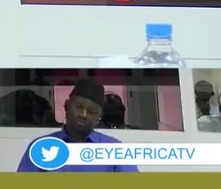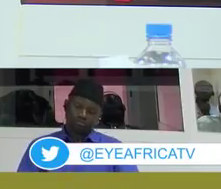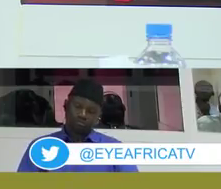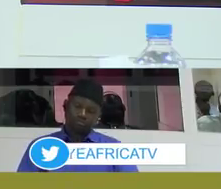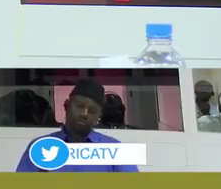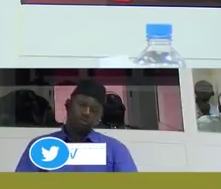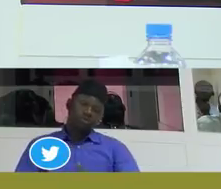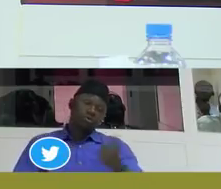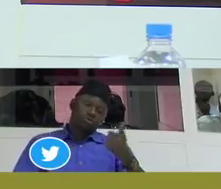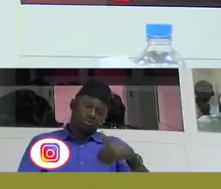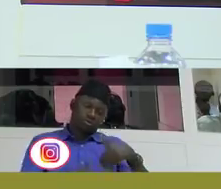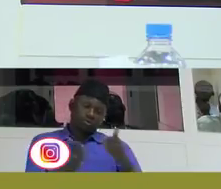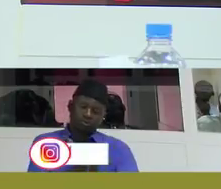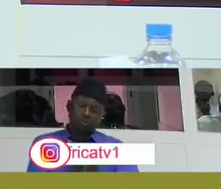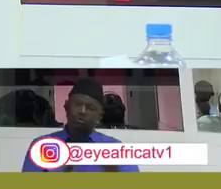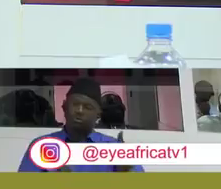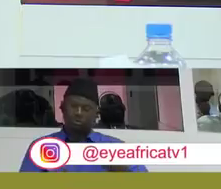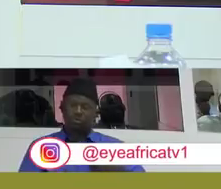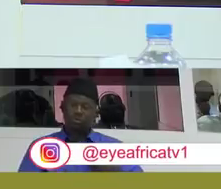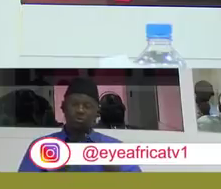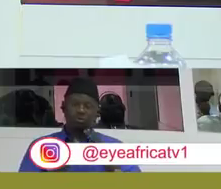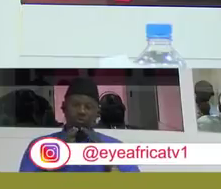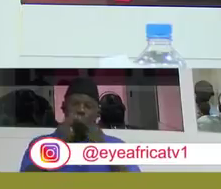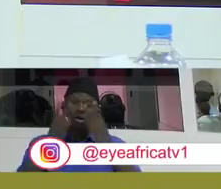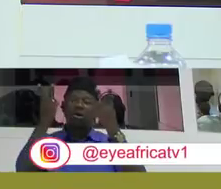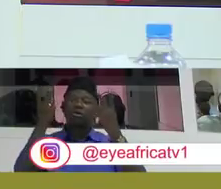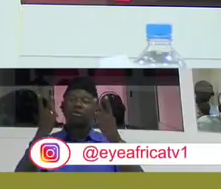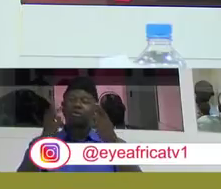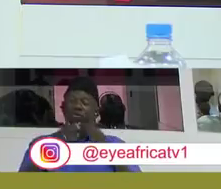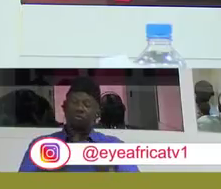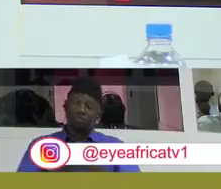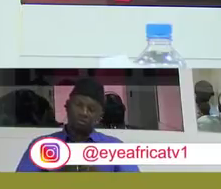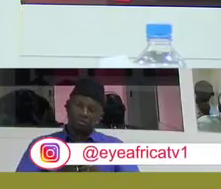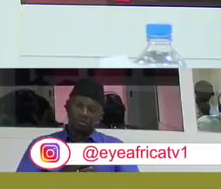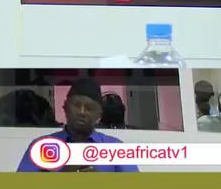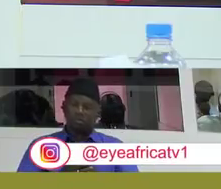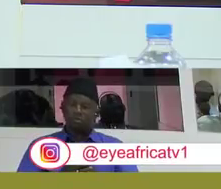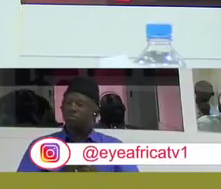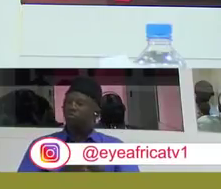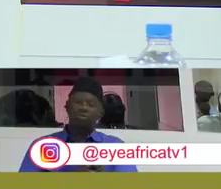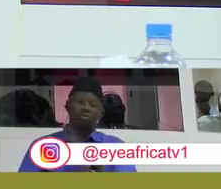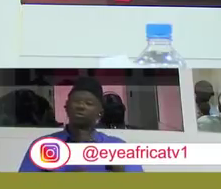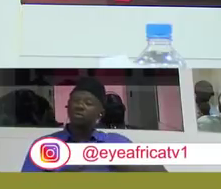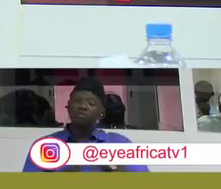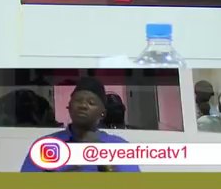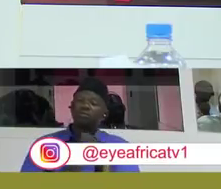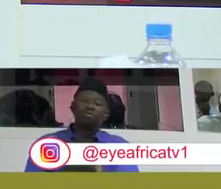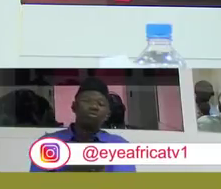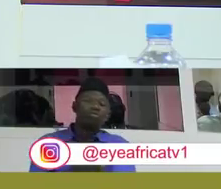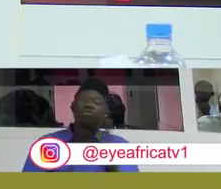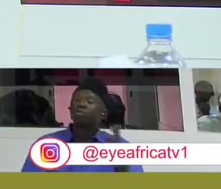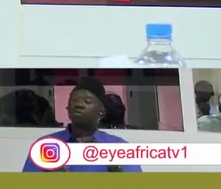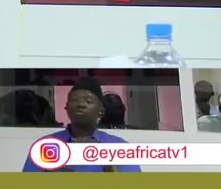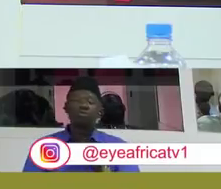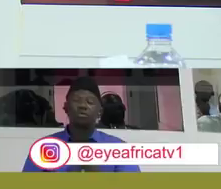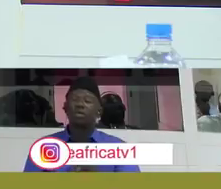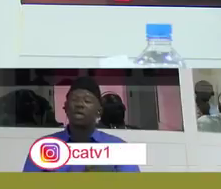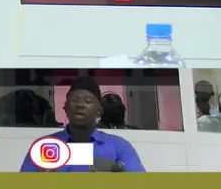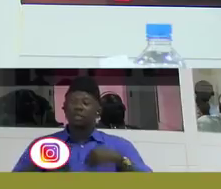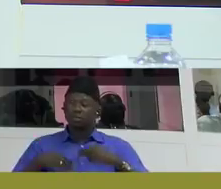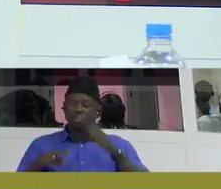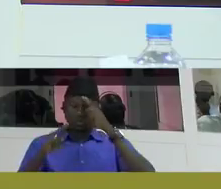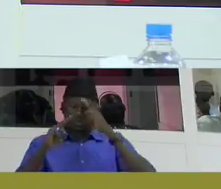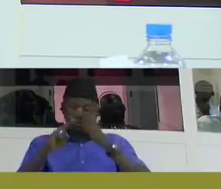Other group of people shouted from yonder, "We're not going to stop. We're not going to obey this